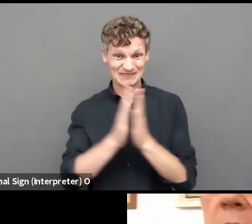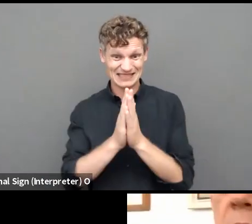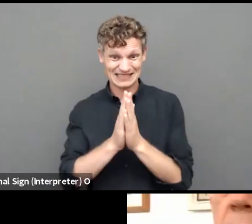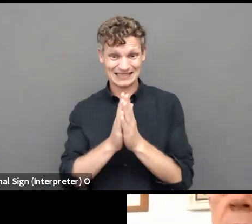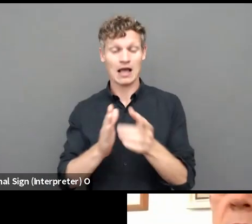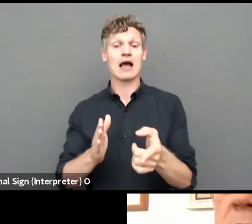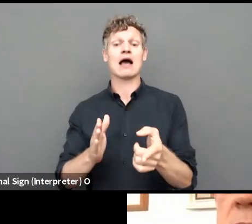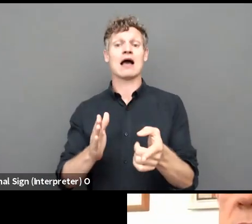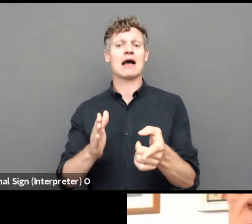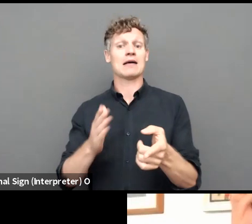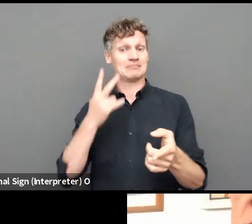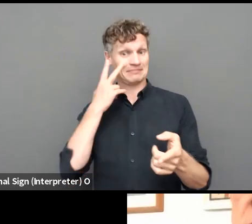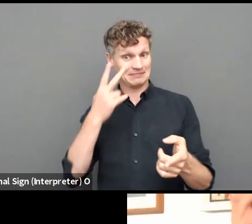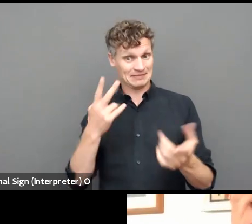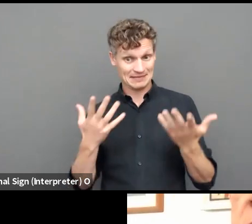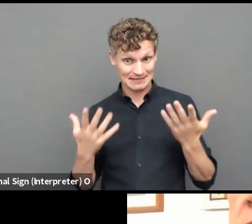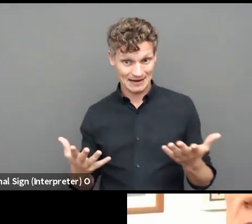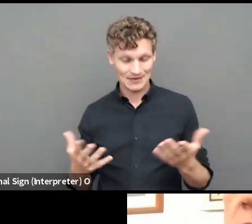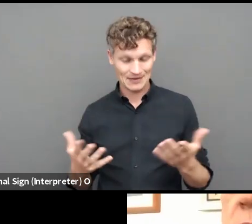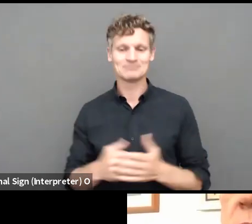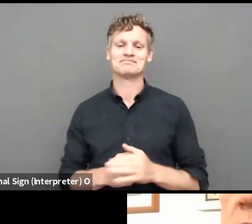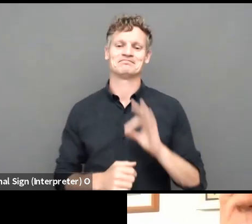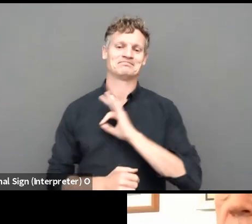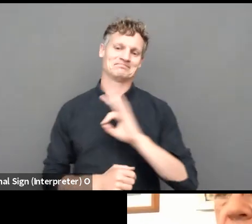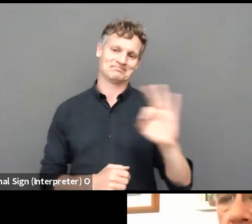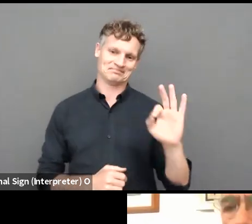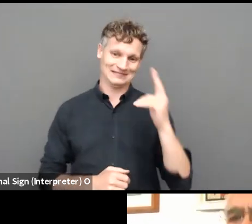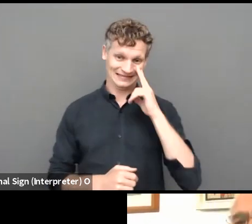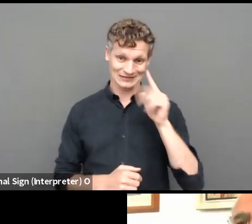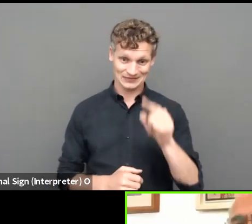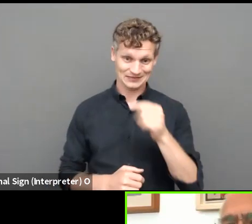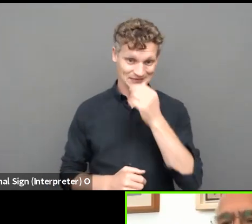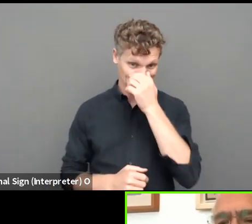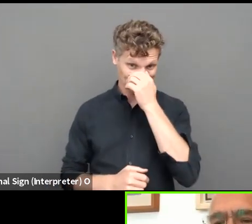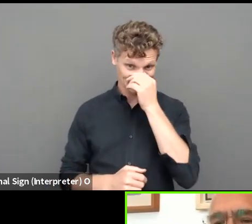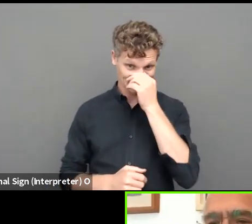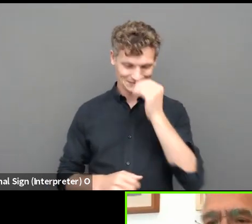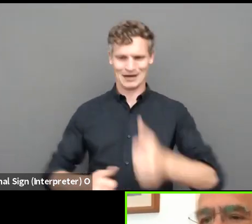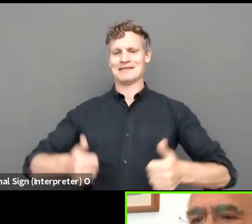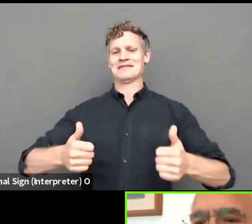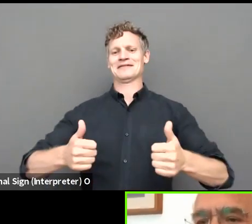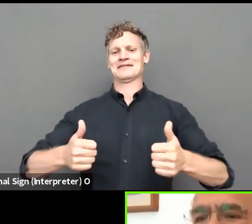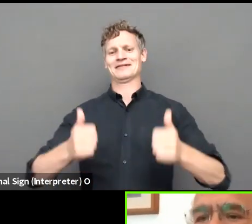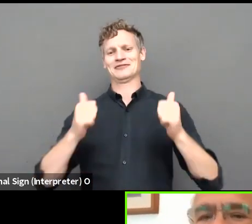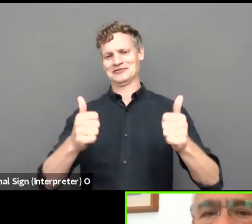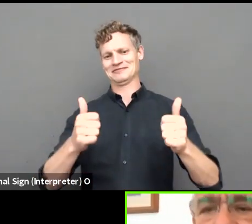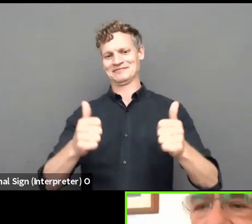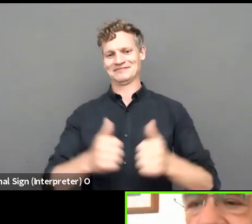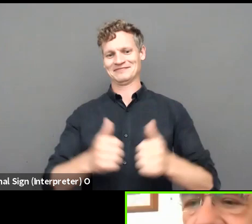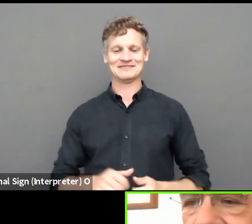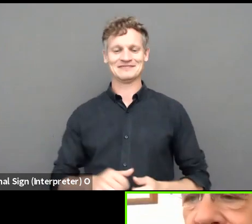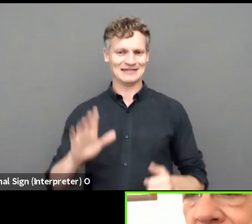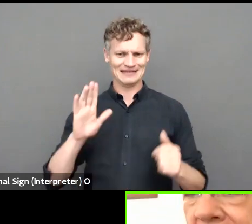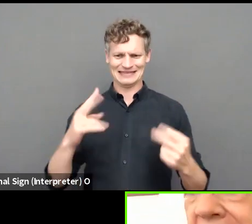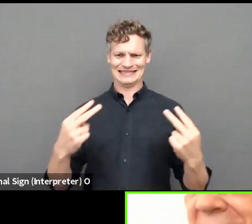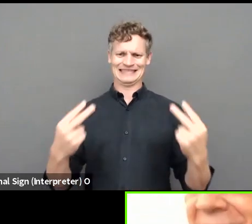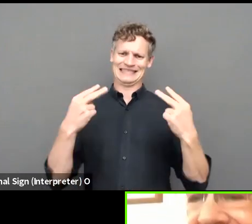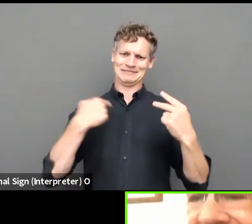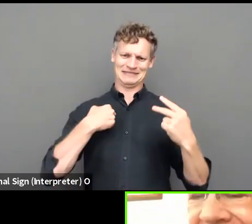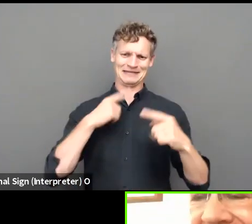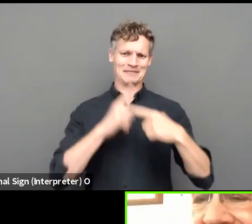Gurría, please, so we can get, there we go. We can now see you and we can over to you. You can now see me and you can hear